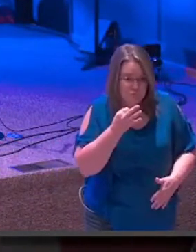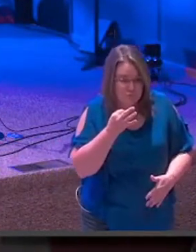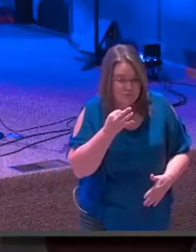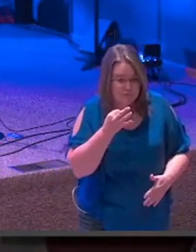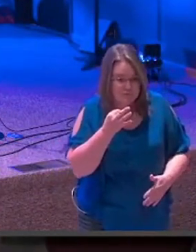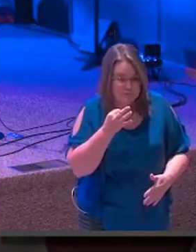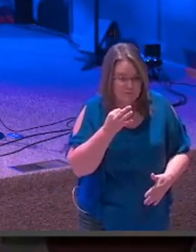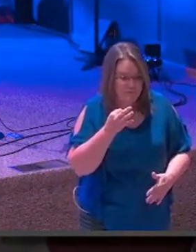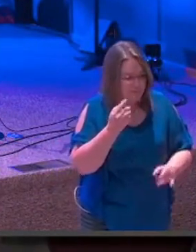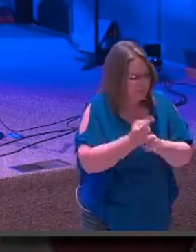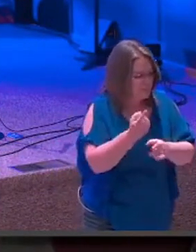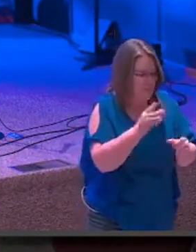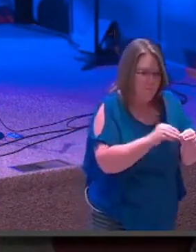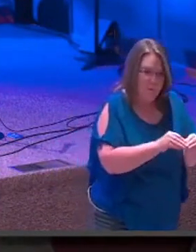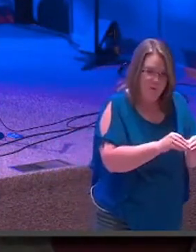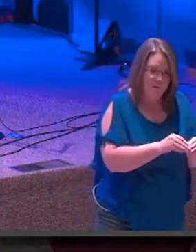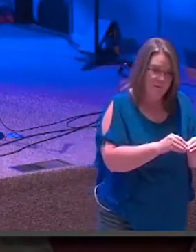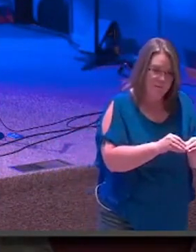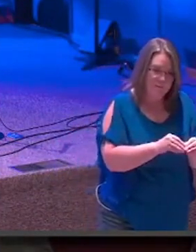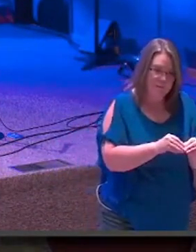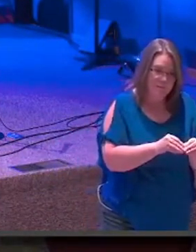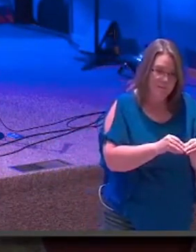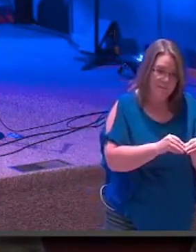just one more.